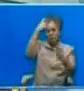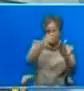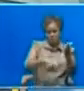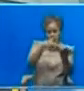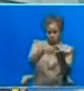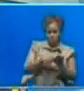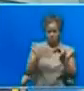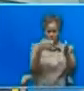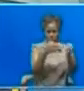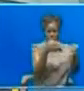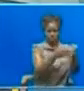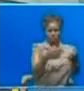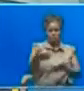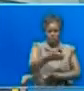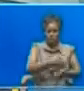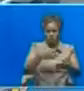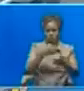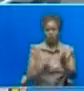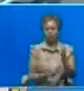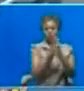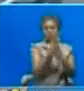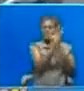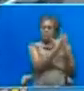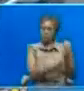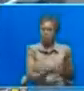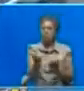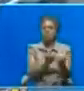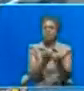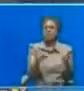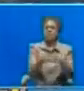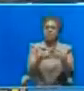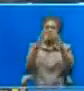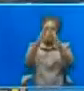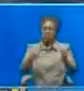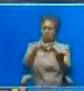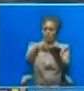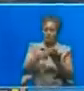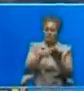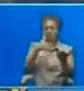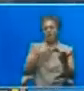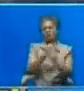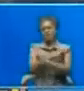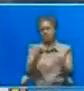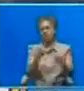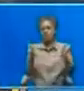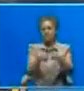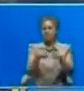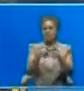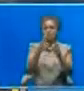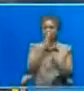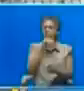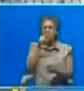as a hindrance to economic growth as it discourages businesses and households from borrowing while also pushing those with debts